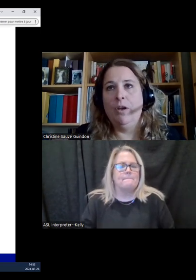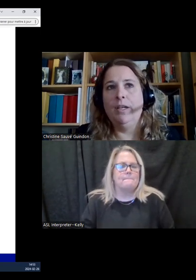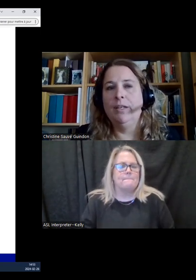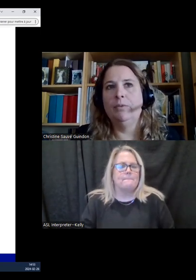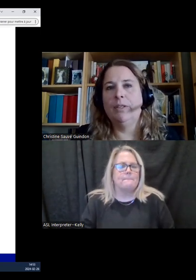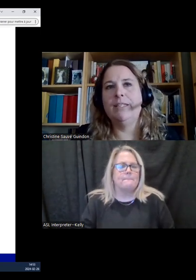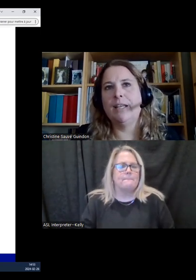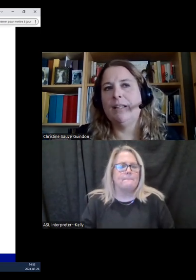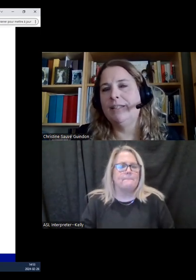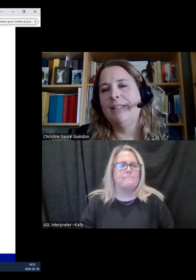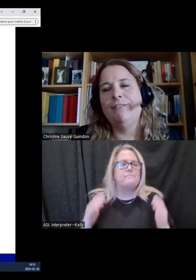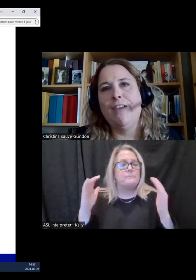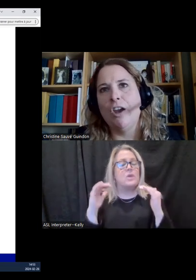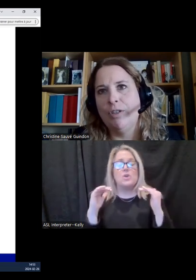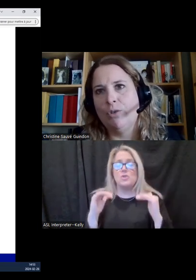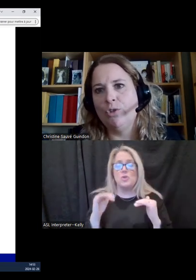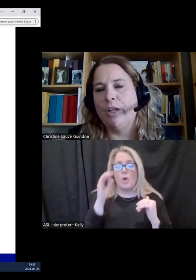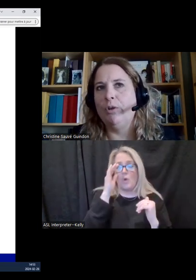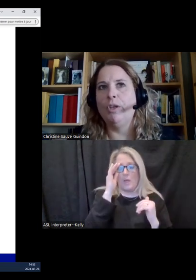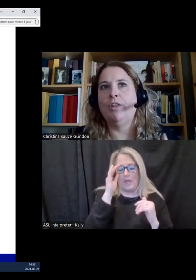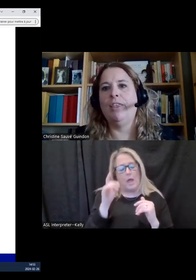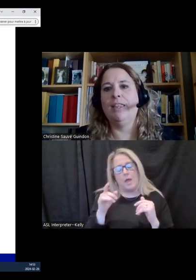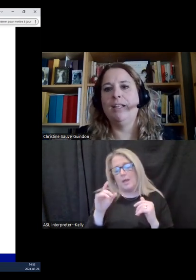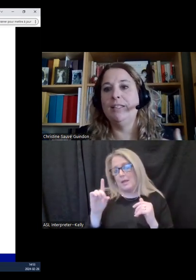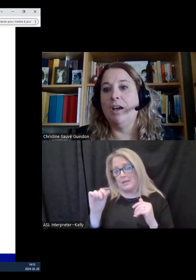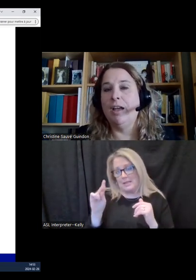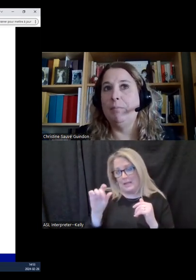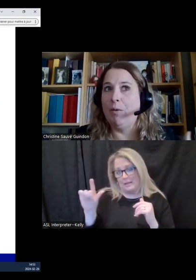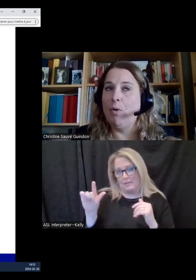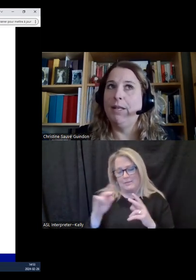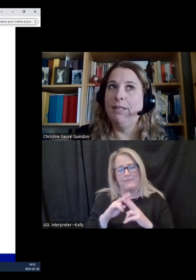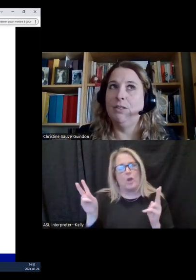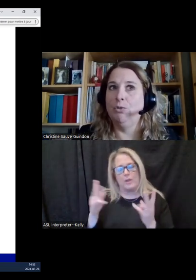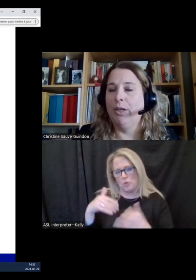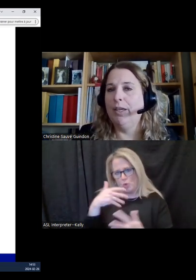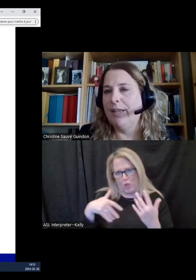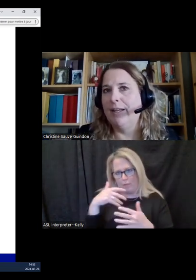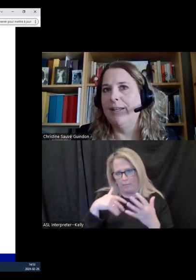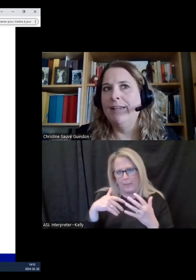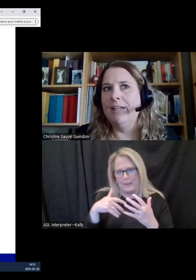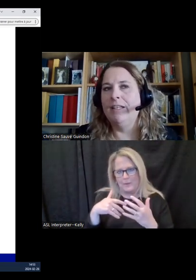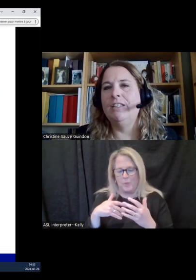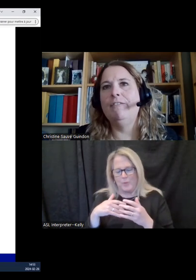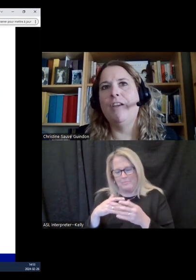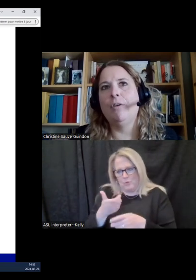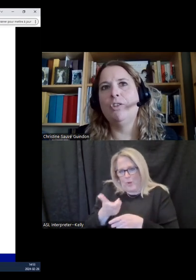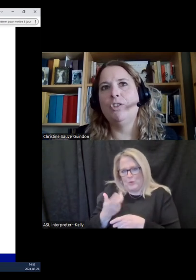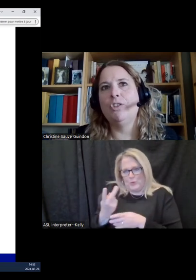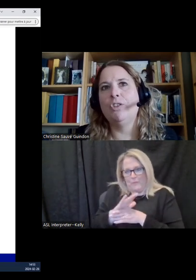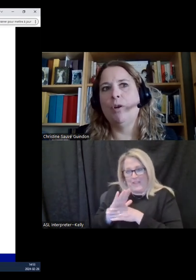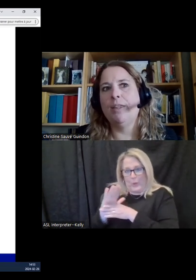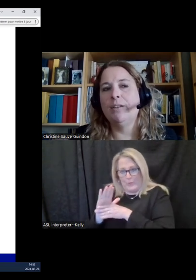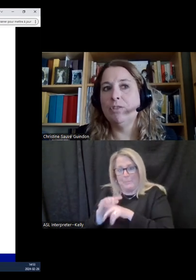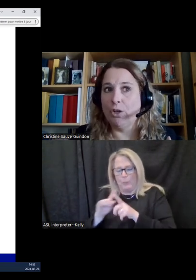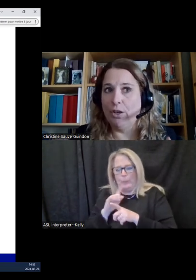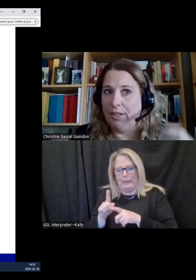So he's very social. I don't want you to think that he's not by what he's doing in that. He's a very